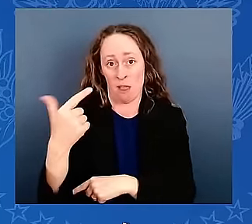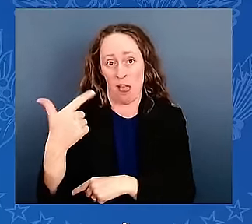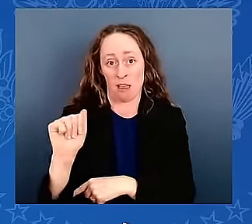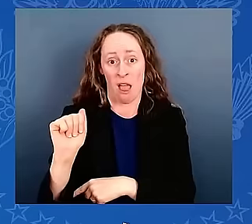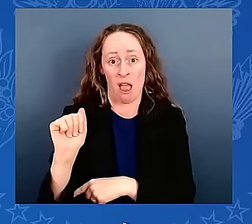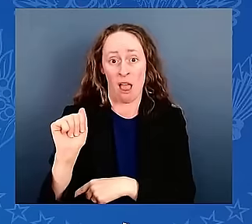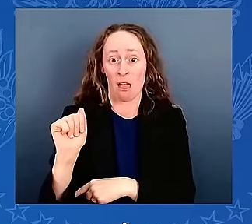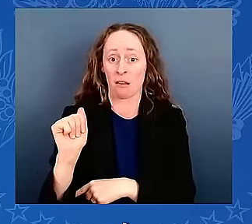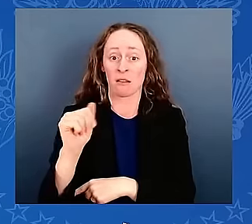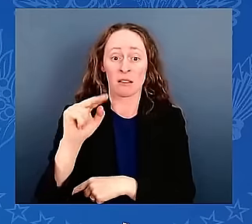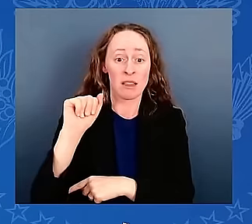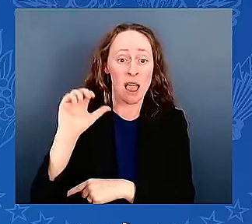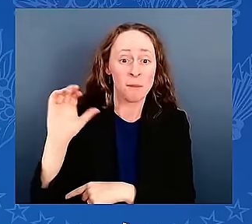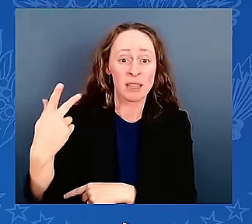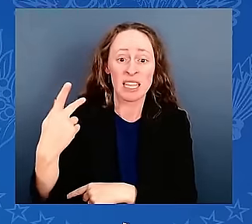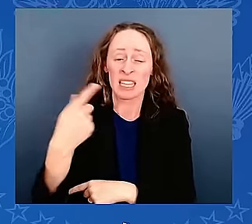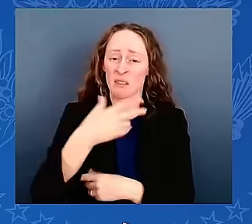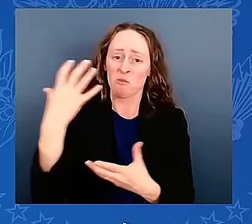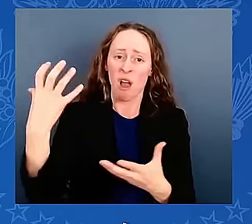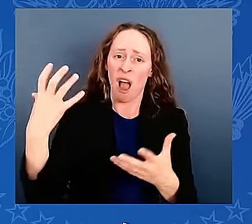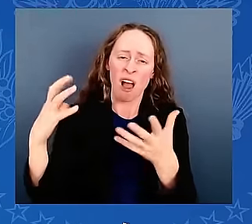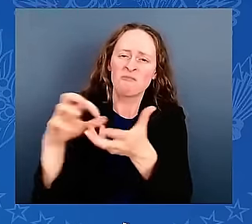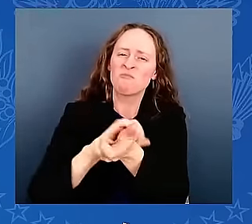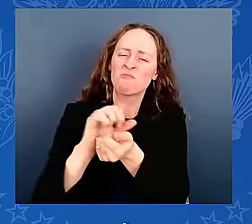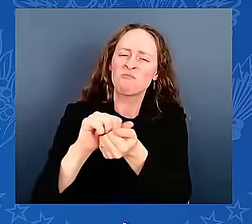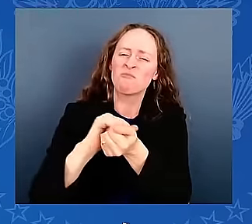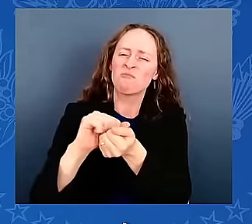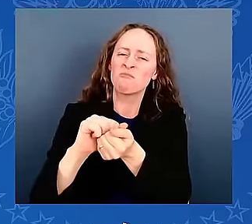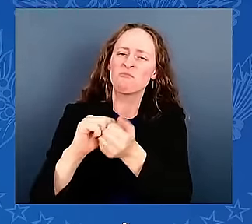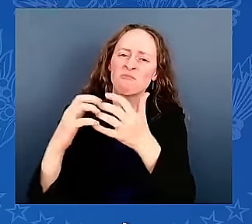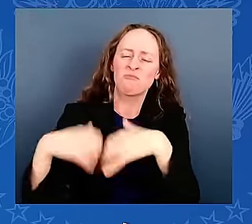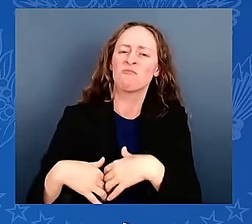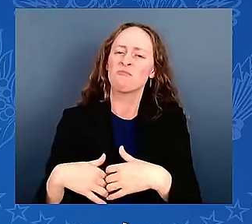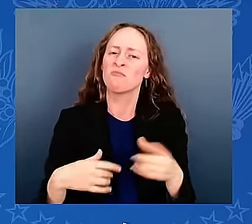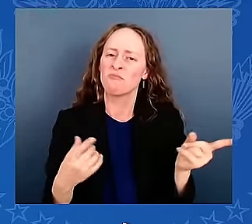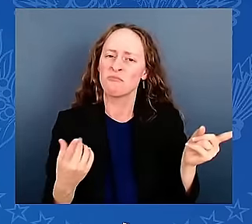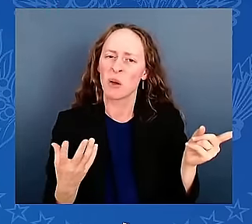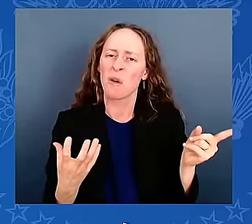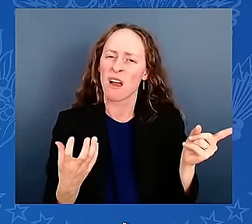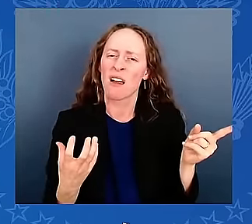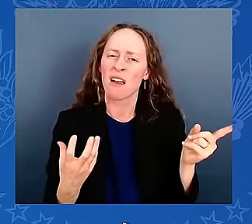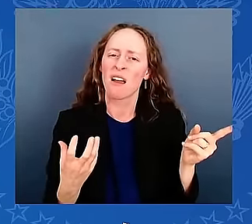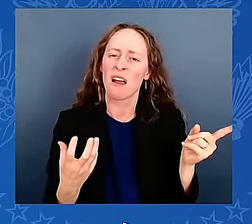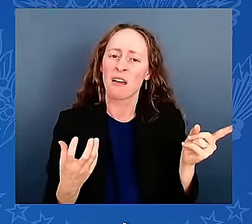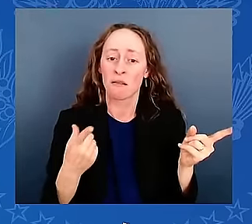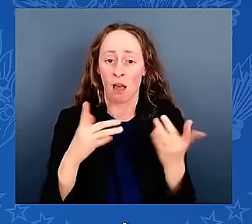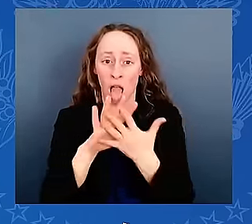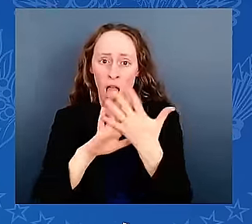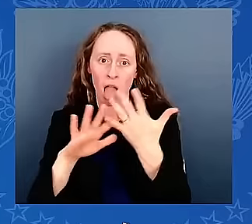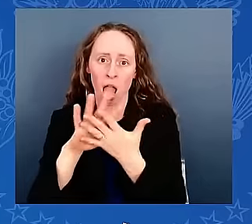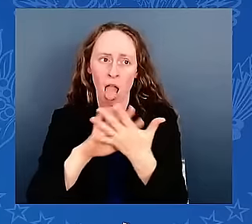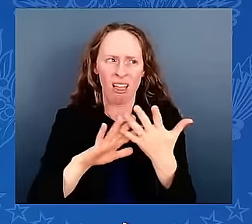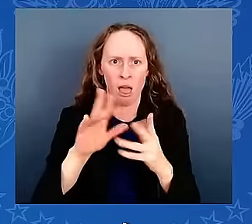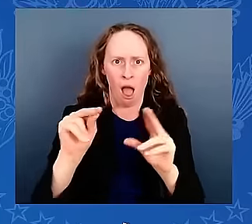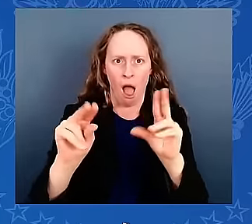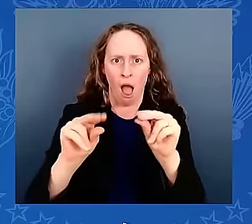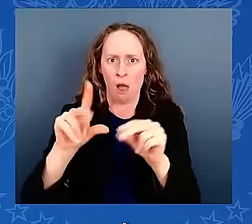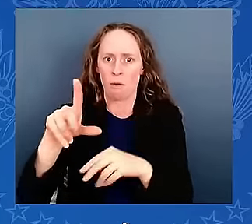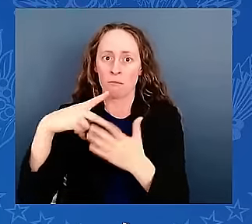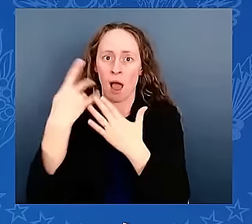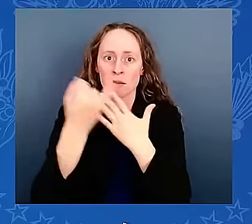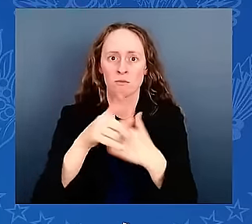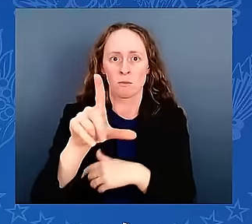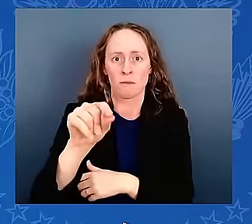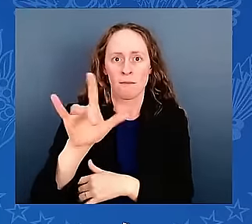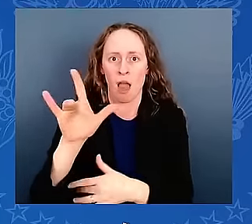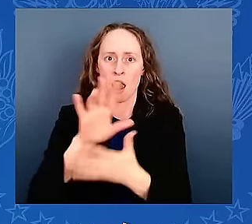it. They're lying about their Project 2025. They want to deny you freedom, the